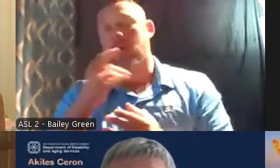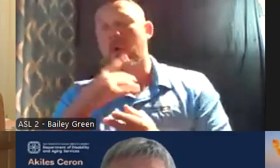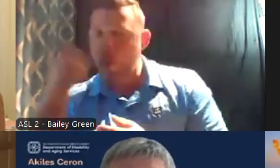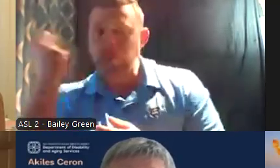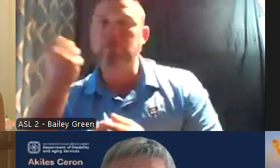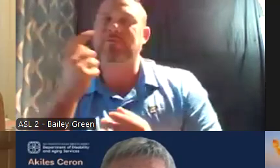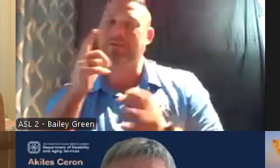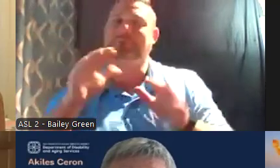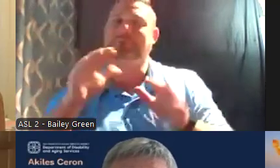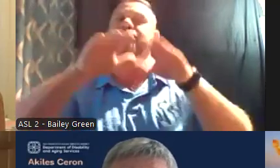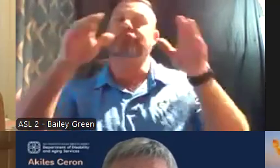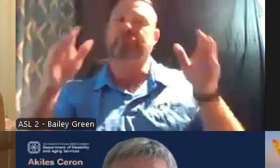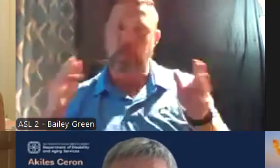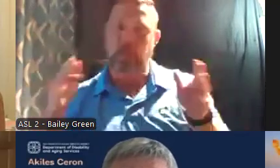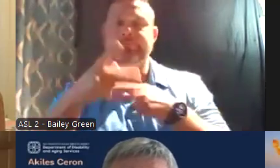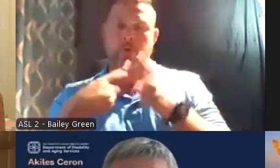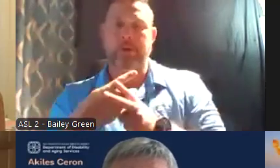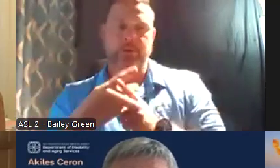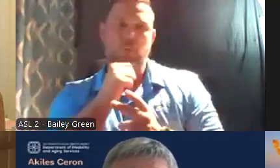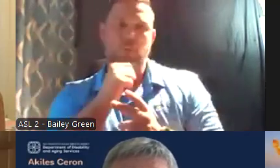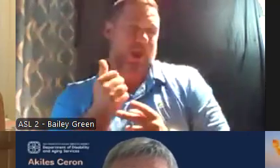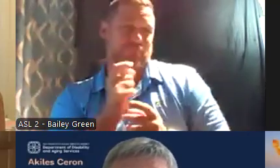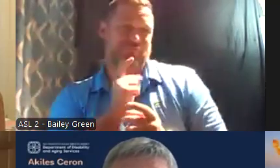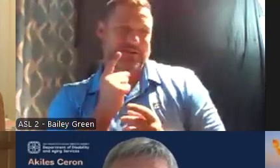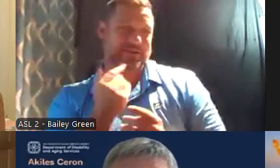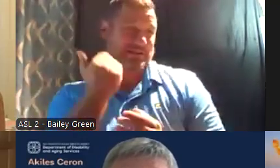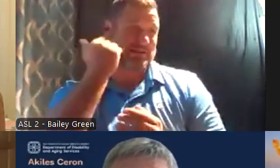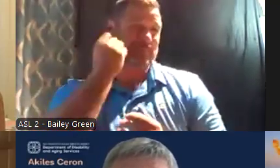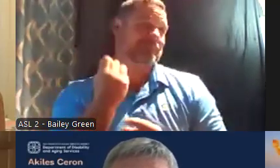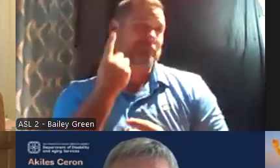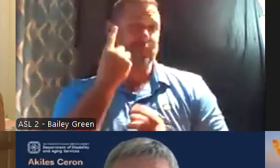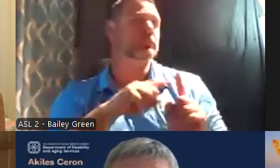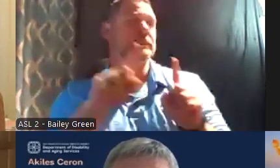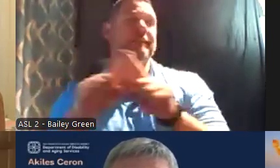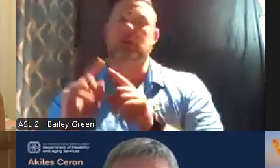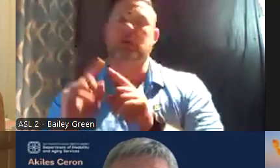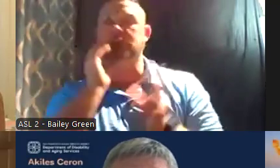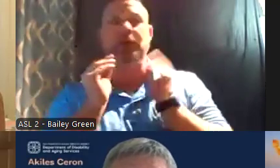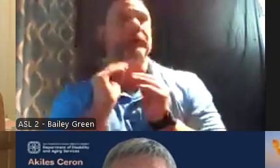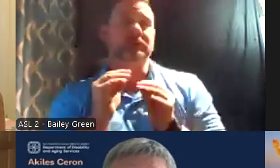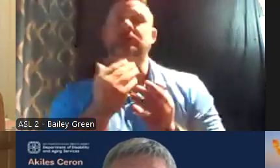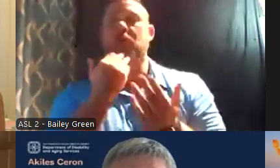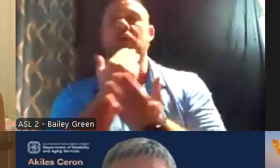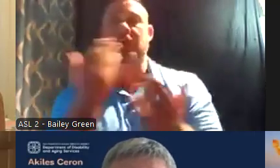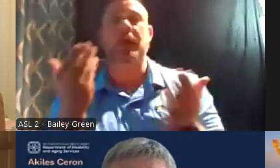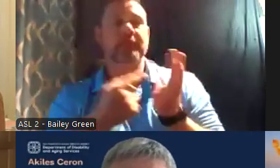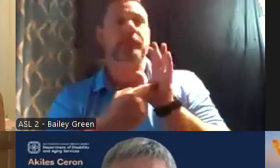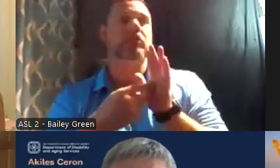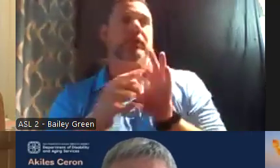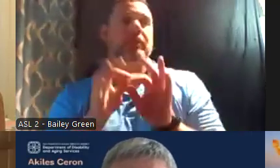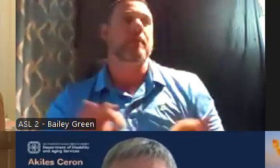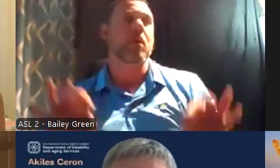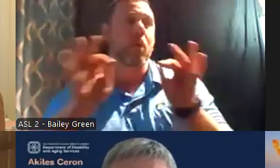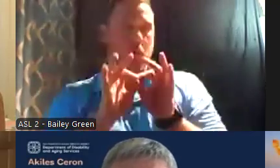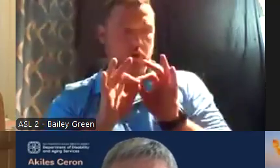umbrella format, so we are not as nuanced as when we call out those different experiences. So again, thank you for mirroring back the importance